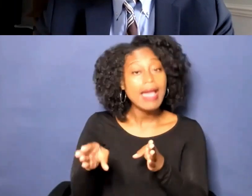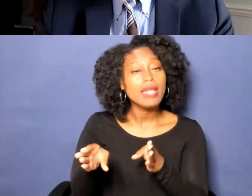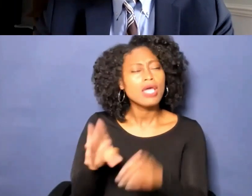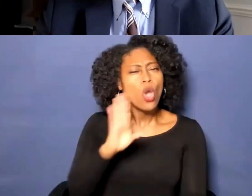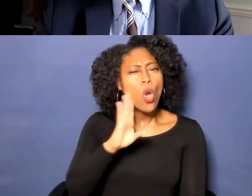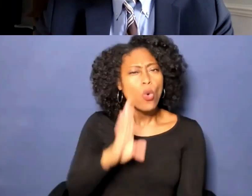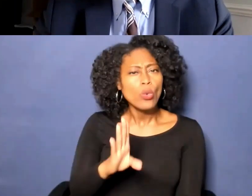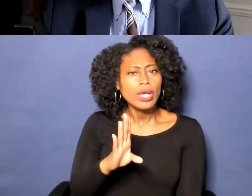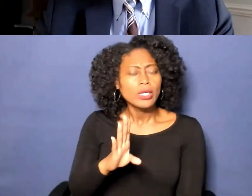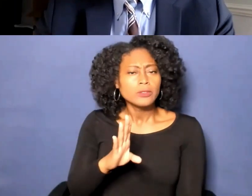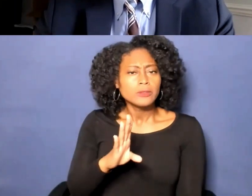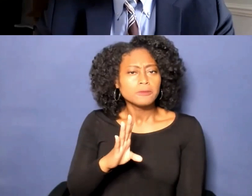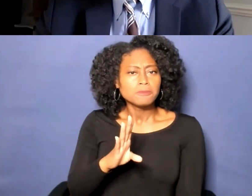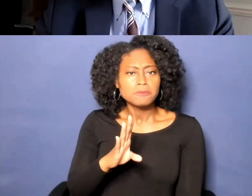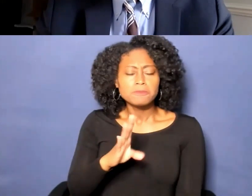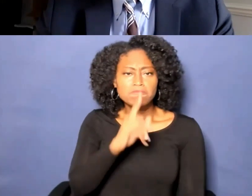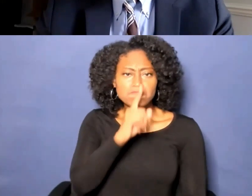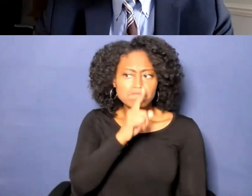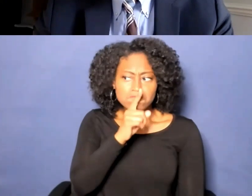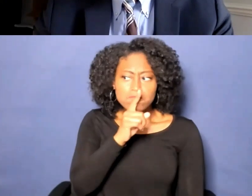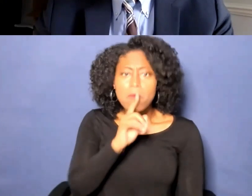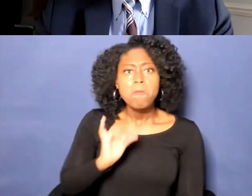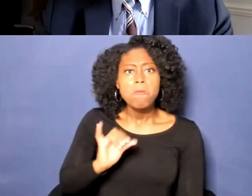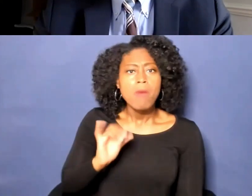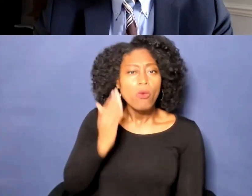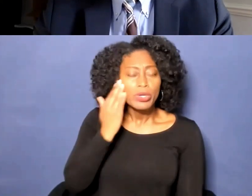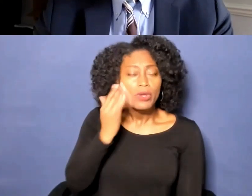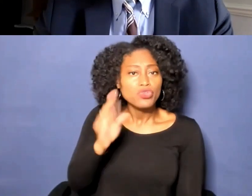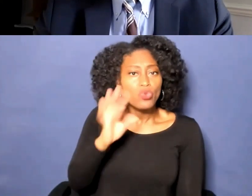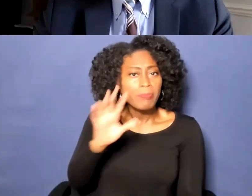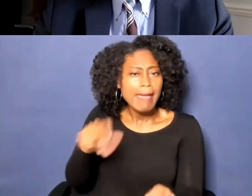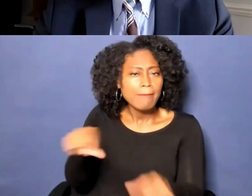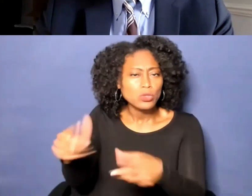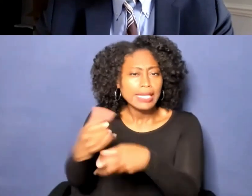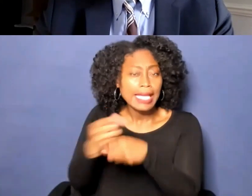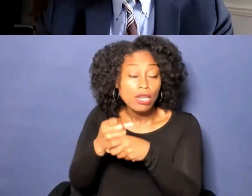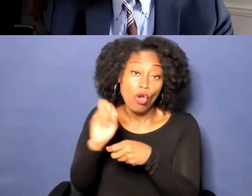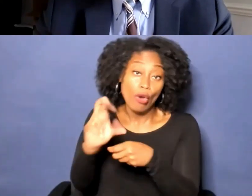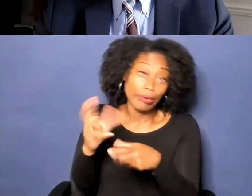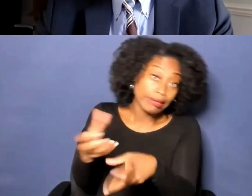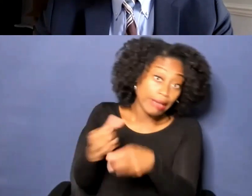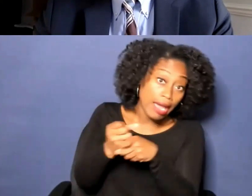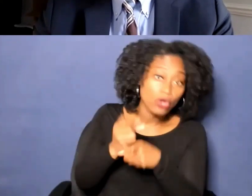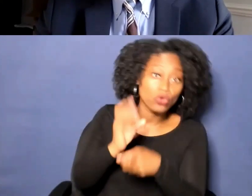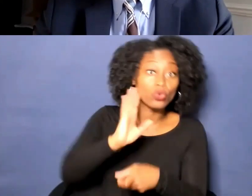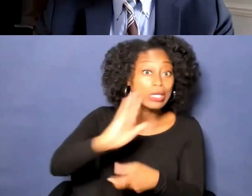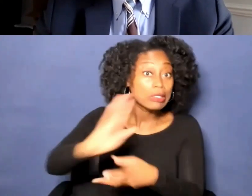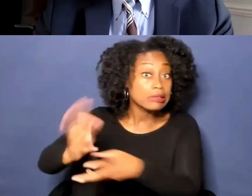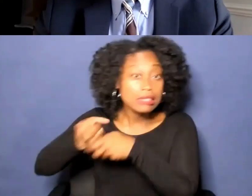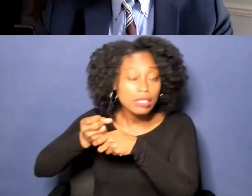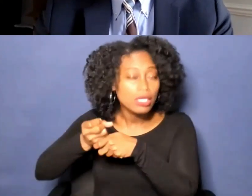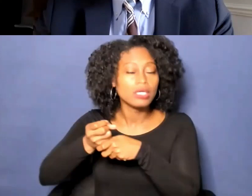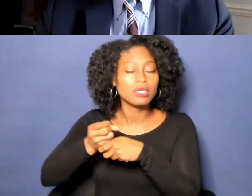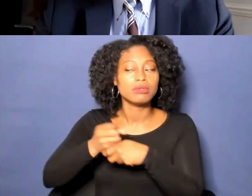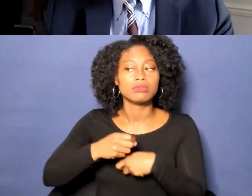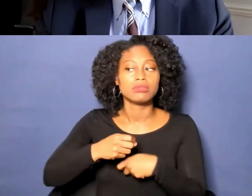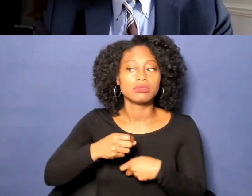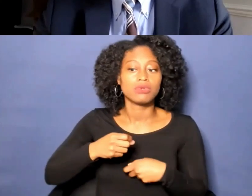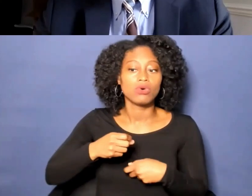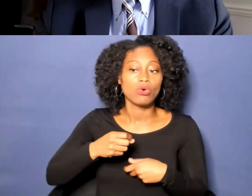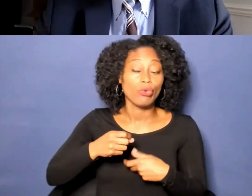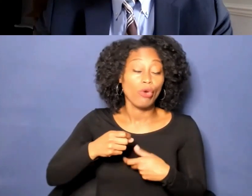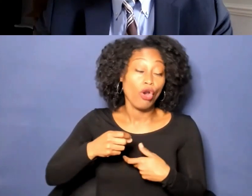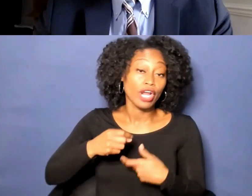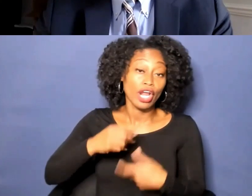a sense that you'll be able to obtain it, of course, having obtained it or being along the way of obtaining it or being part of a